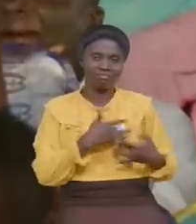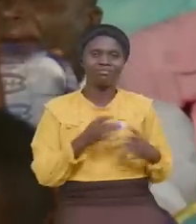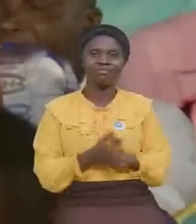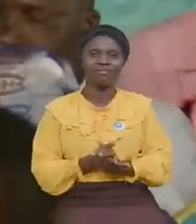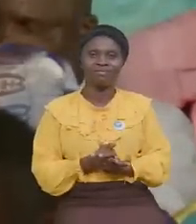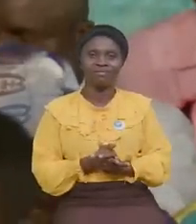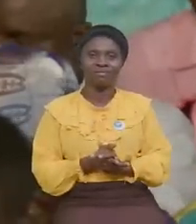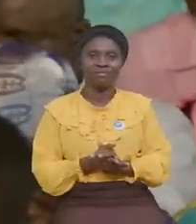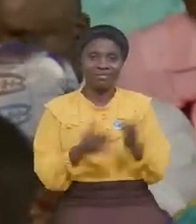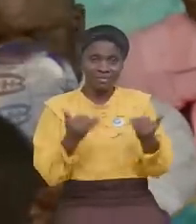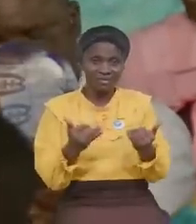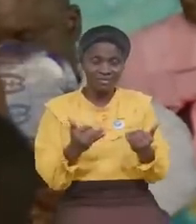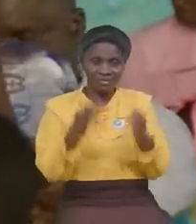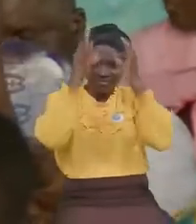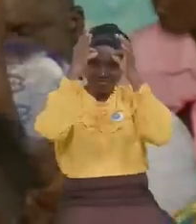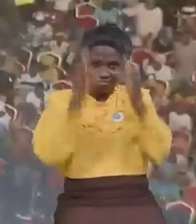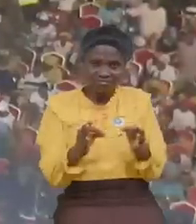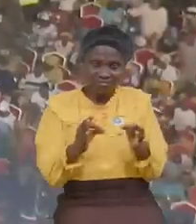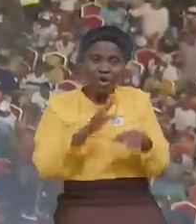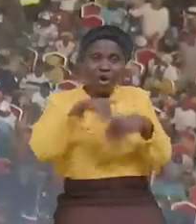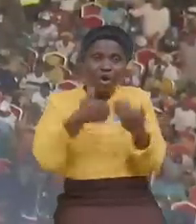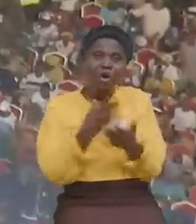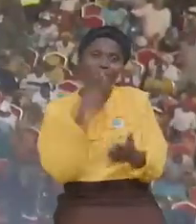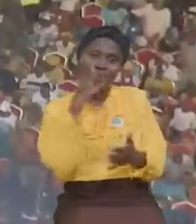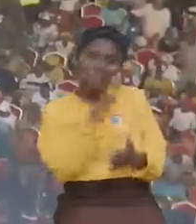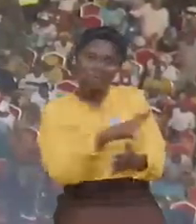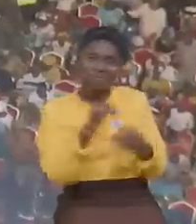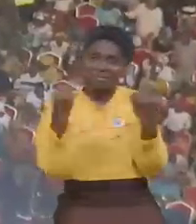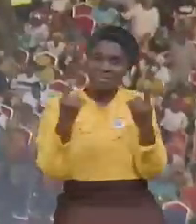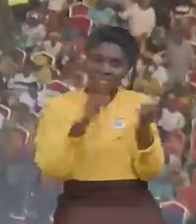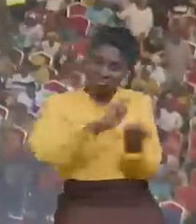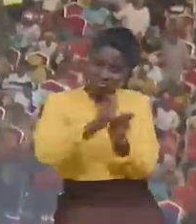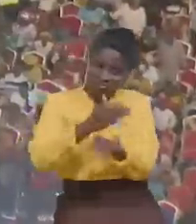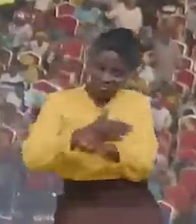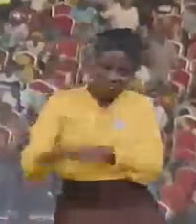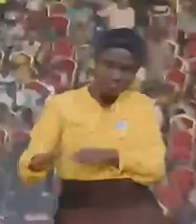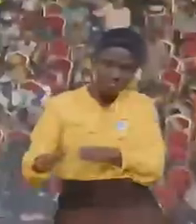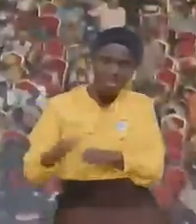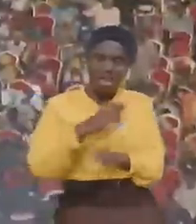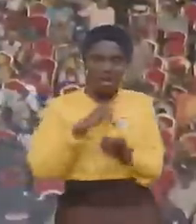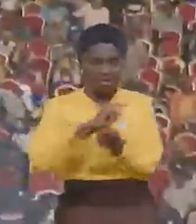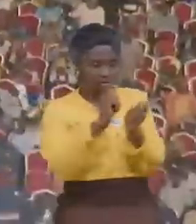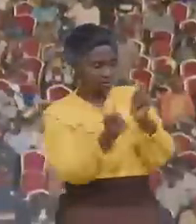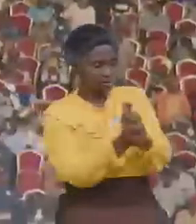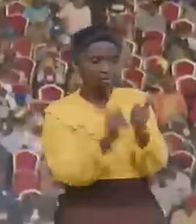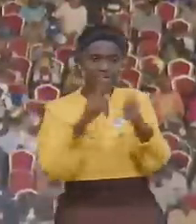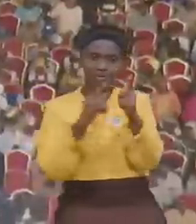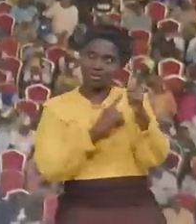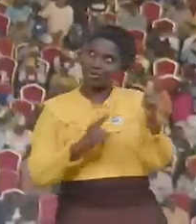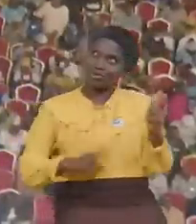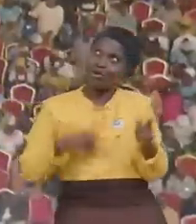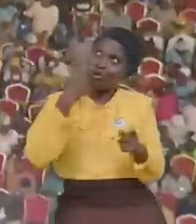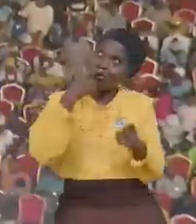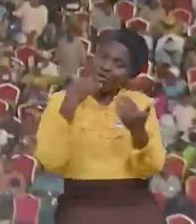You turn away from all that is evil. And you turn to the Lord who has now brought